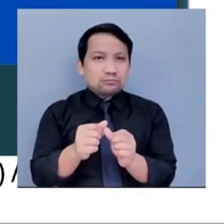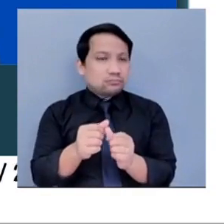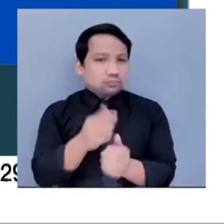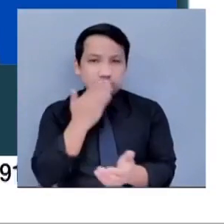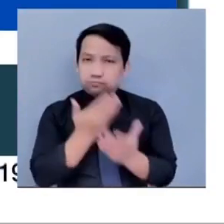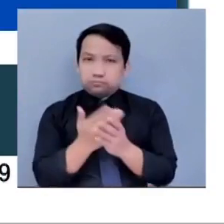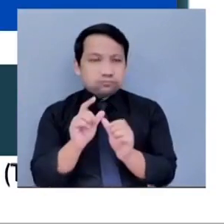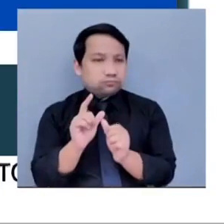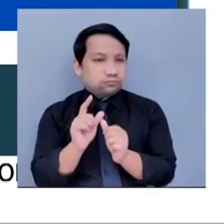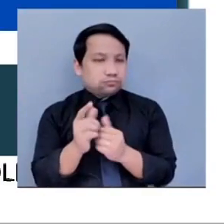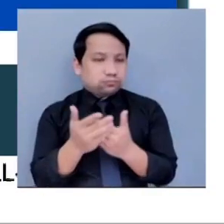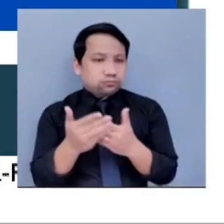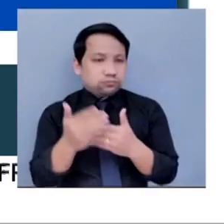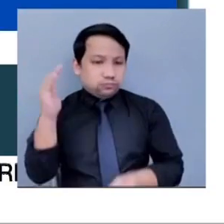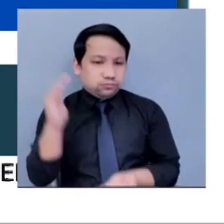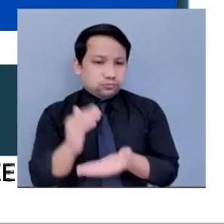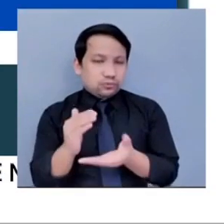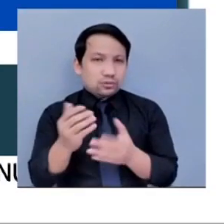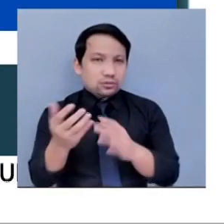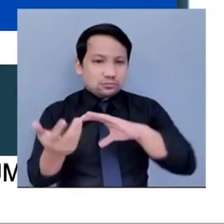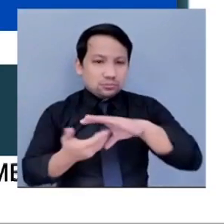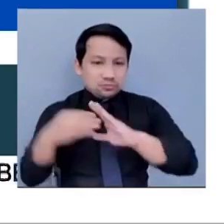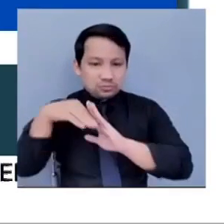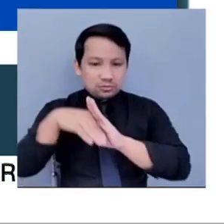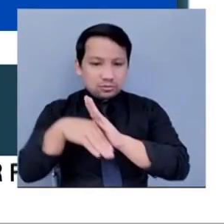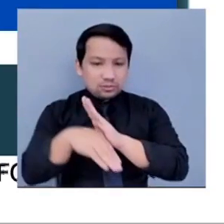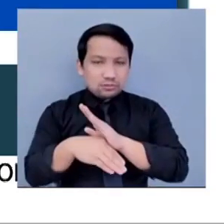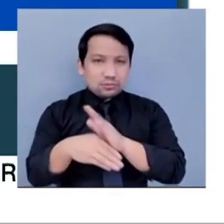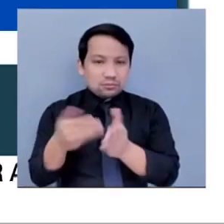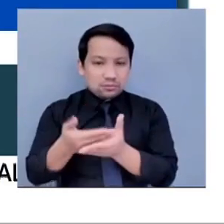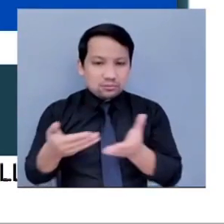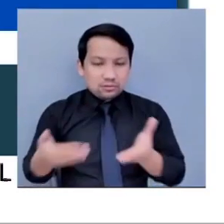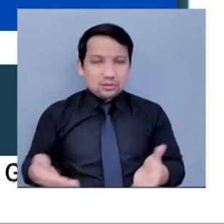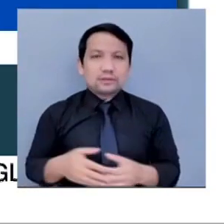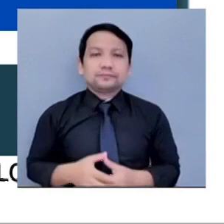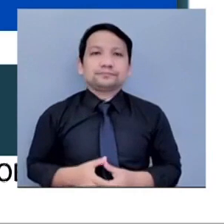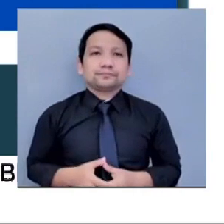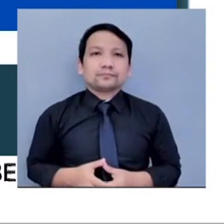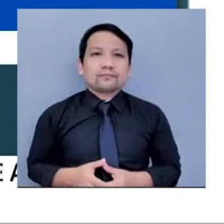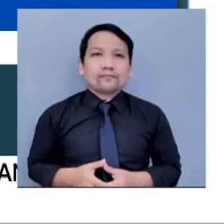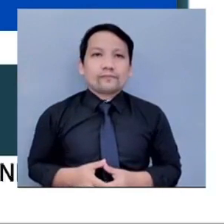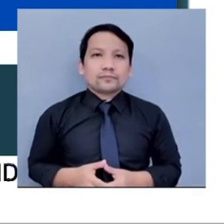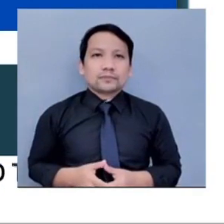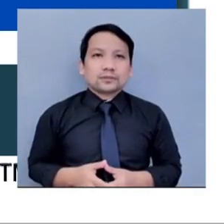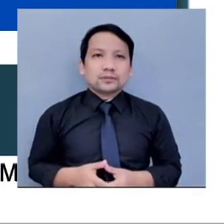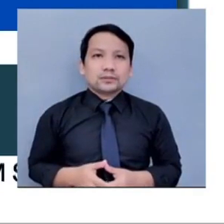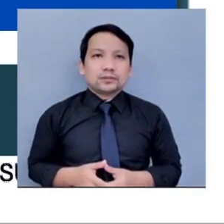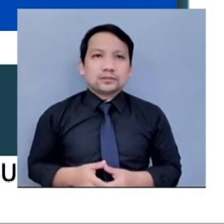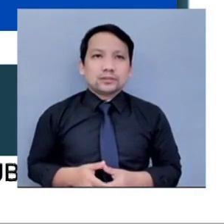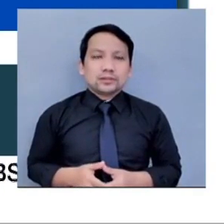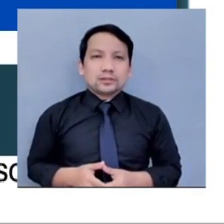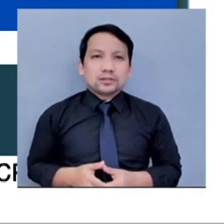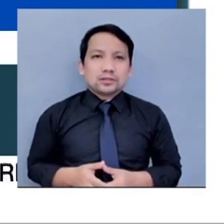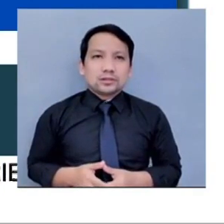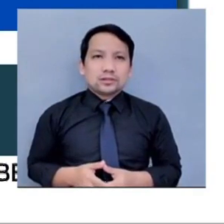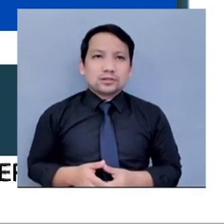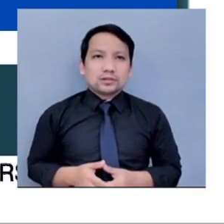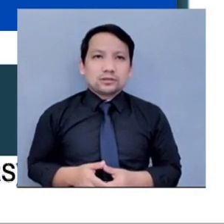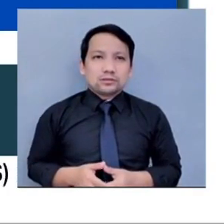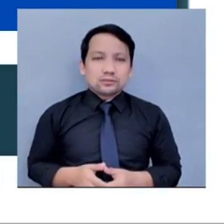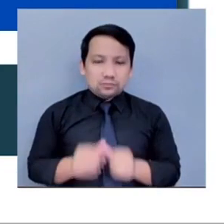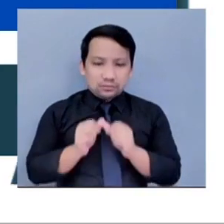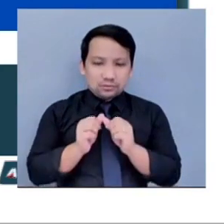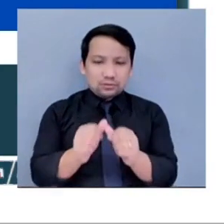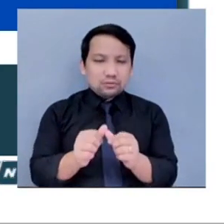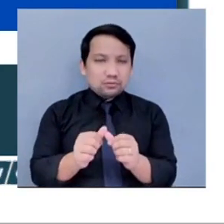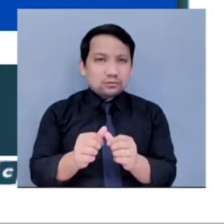They've brought down commodity prices, and of course, other than that, the aggressive Fed rate